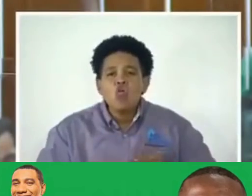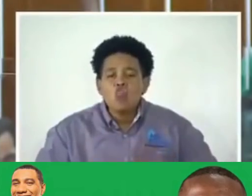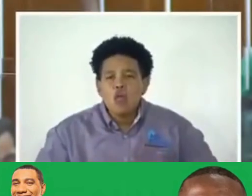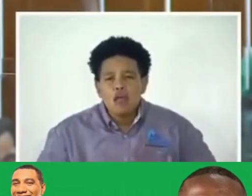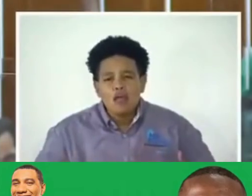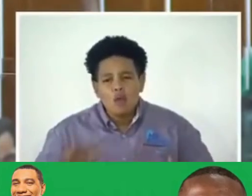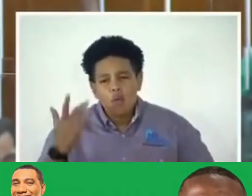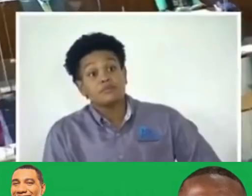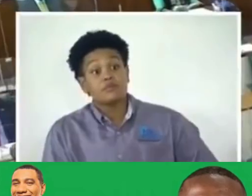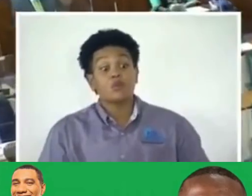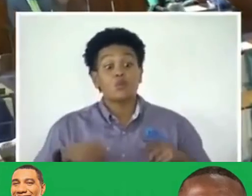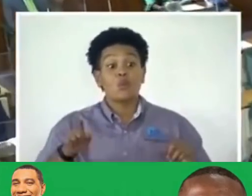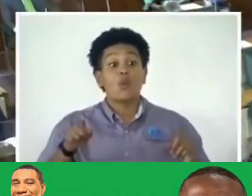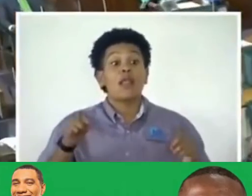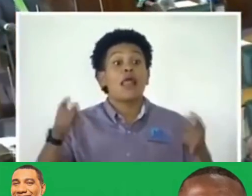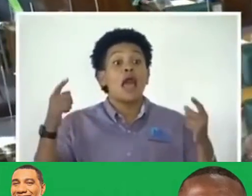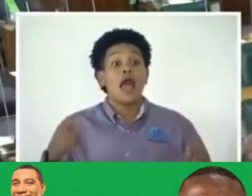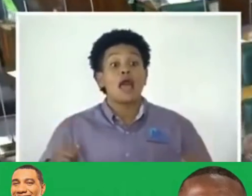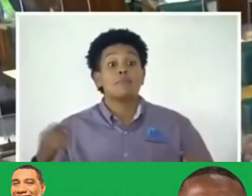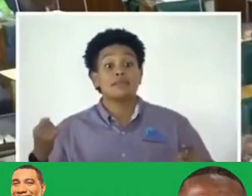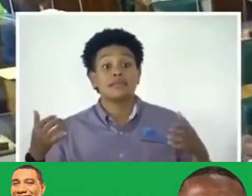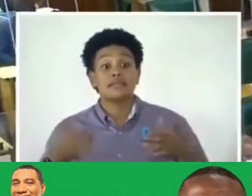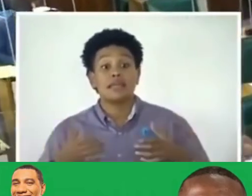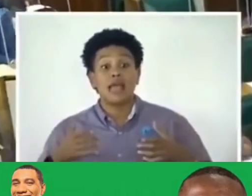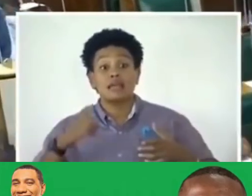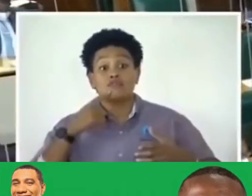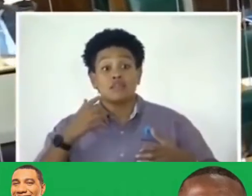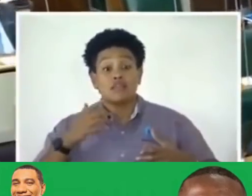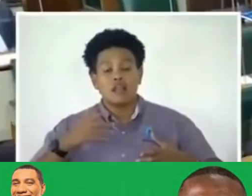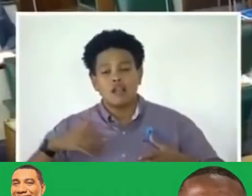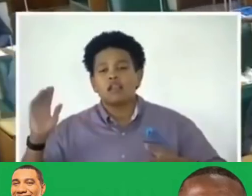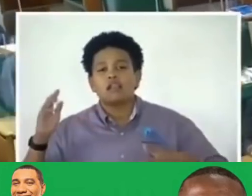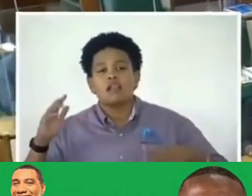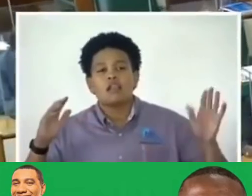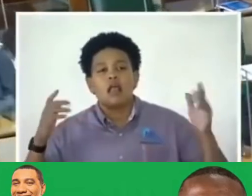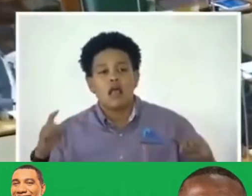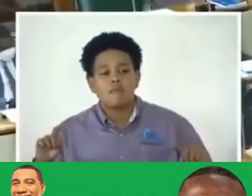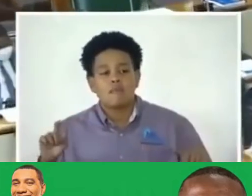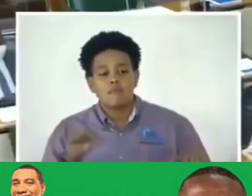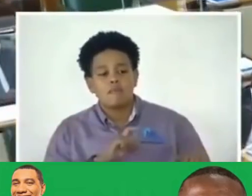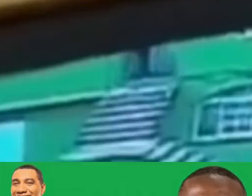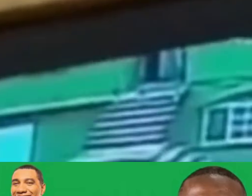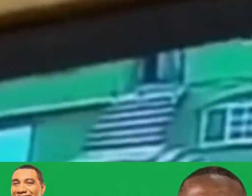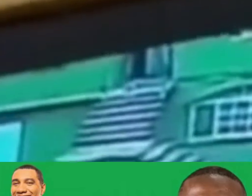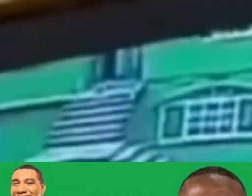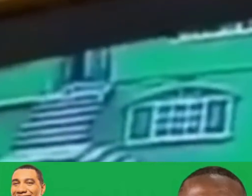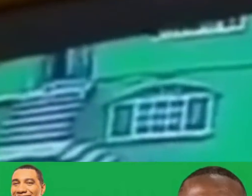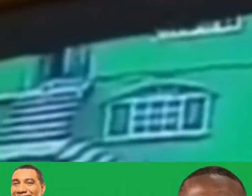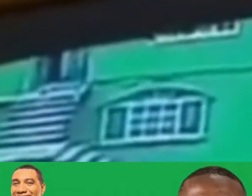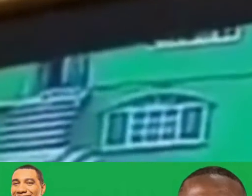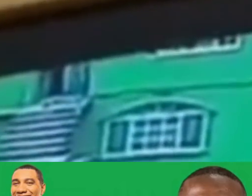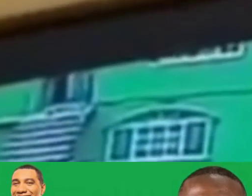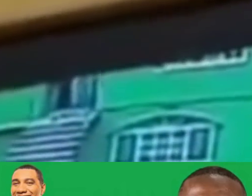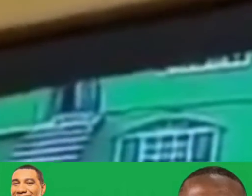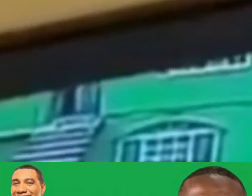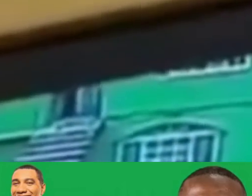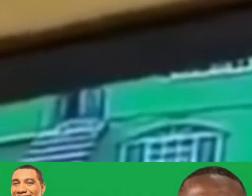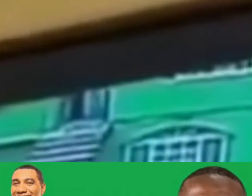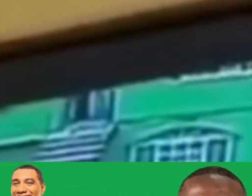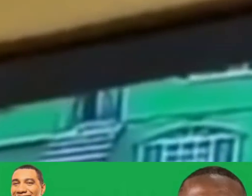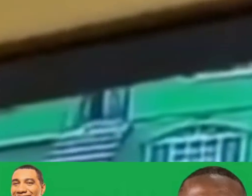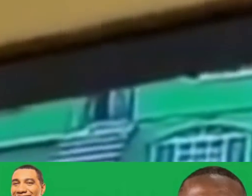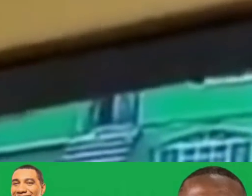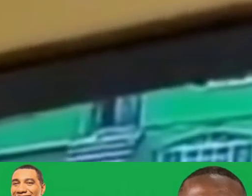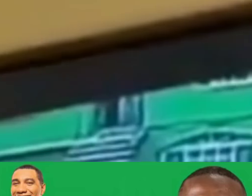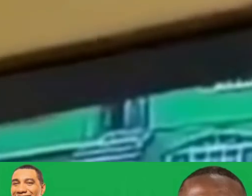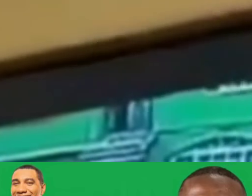that cruelty or that level of anger out on the woman. I know my music must show up